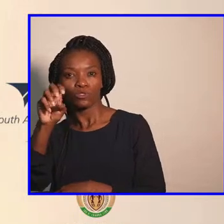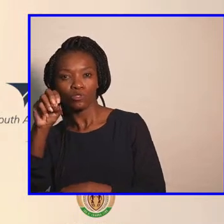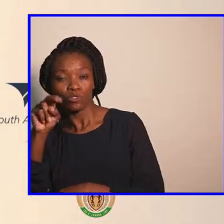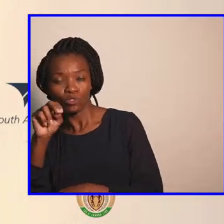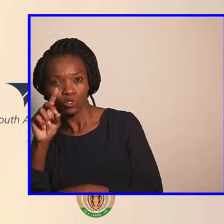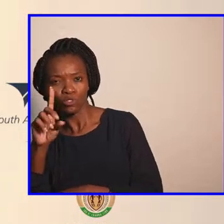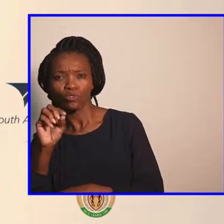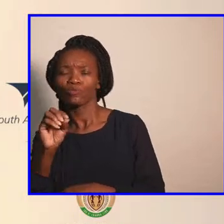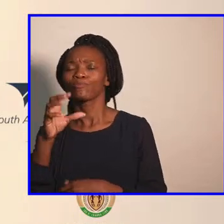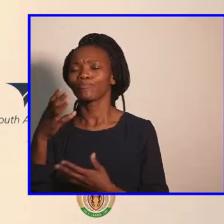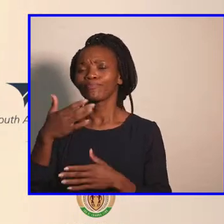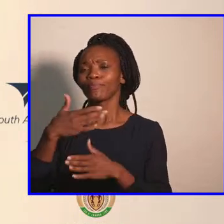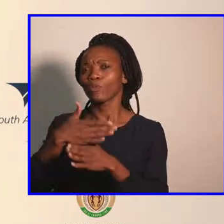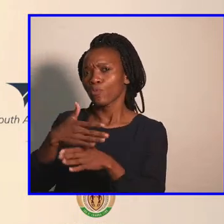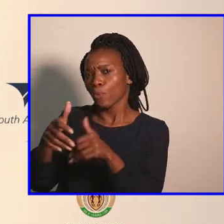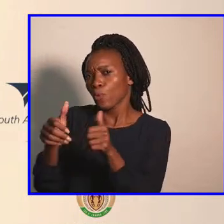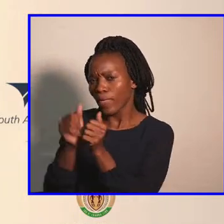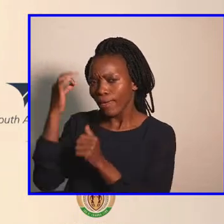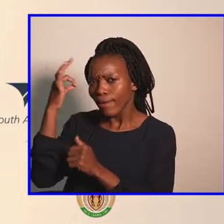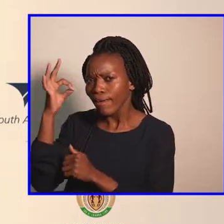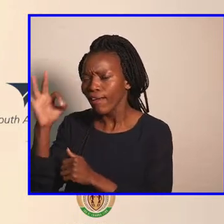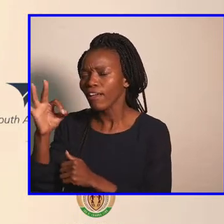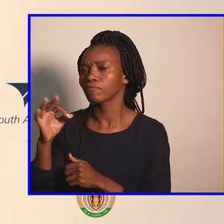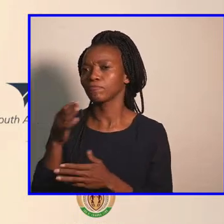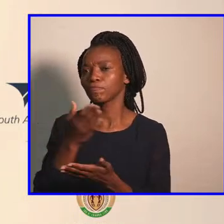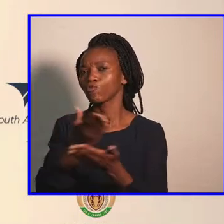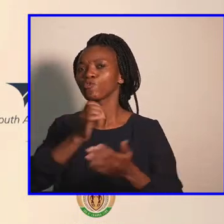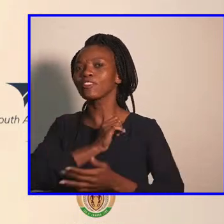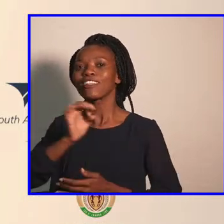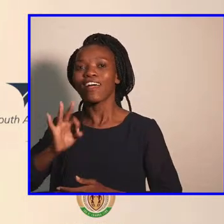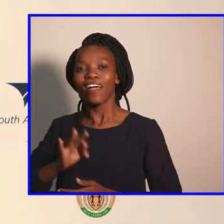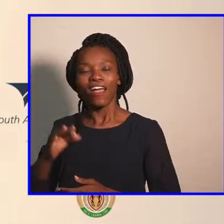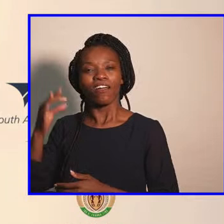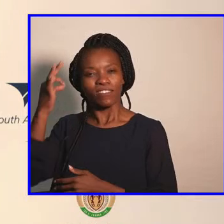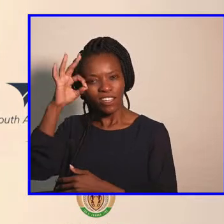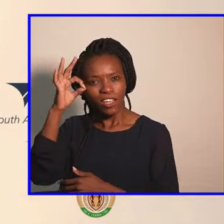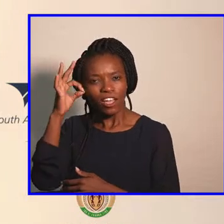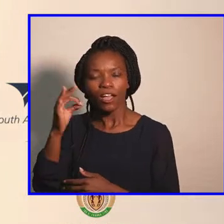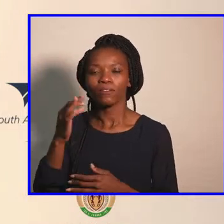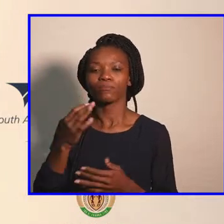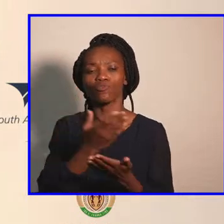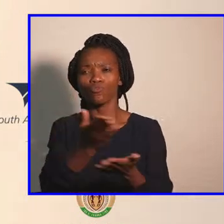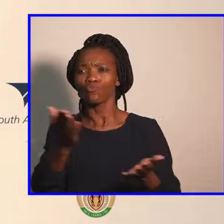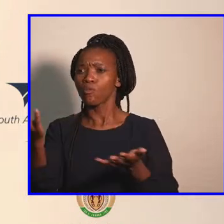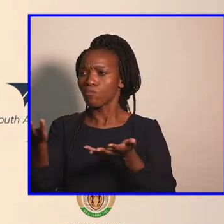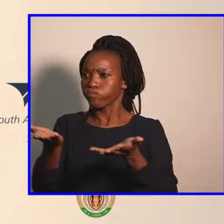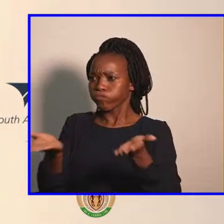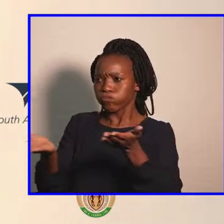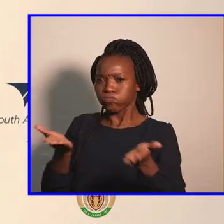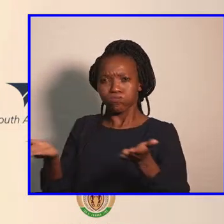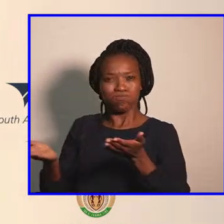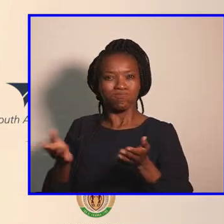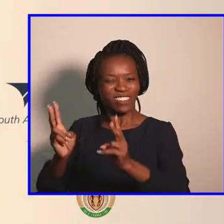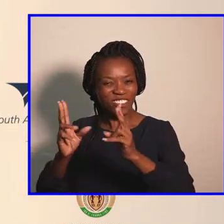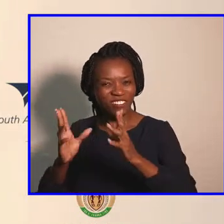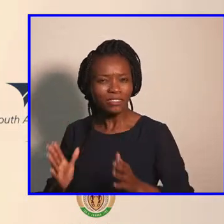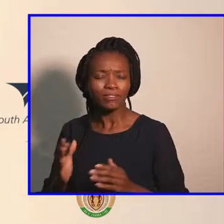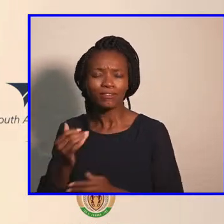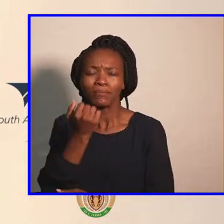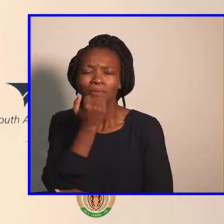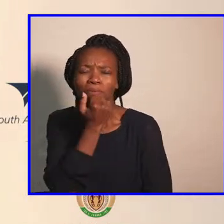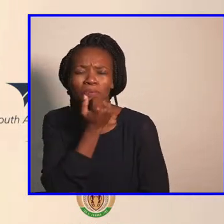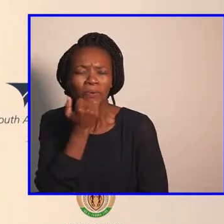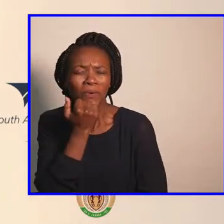government officials, and gathered guests. Please accept my humble apology for not being able to join